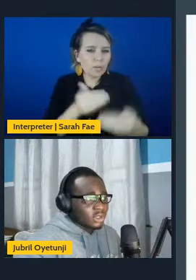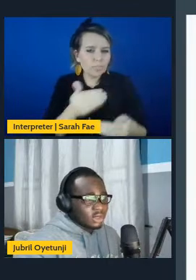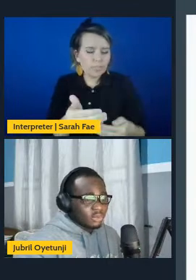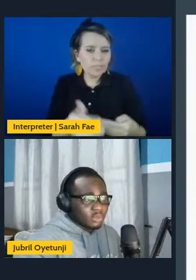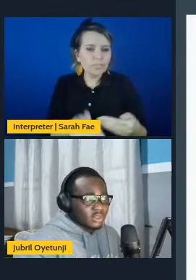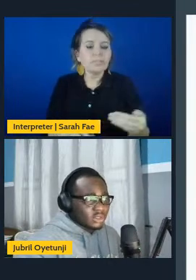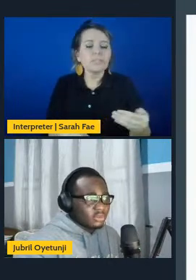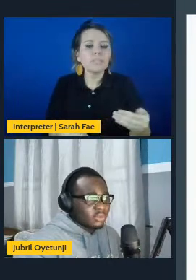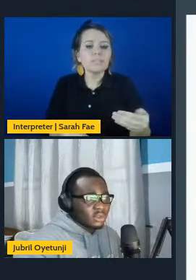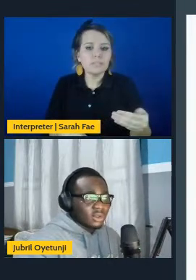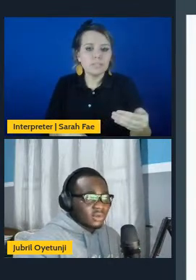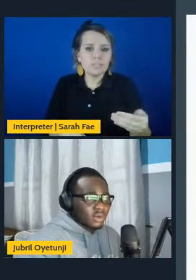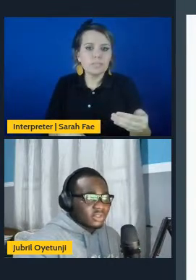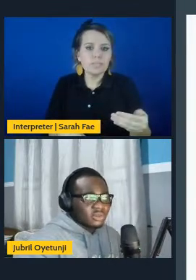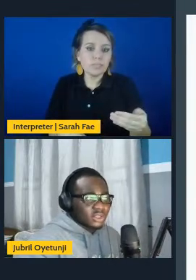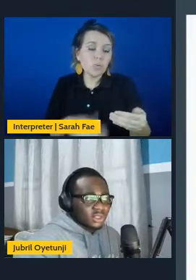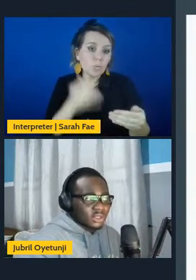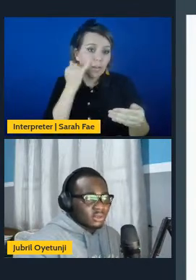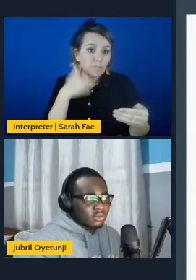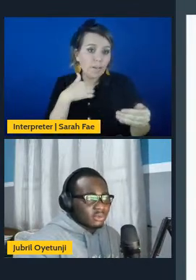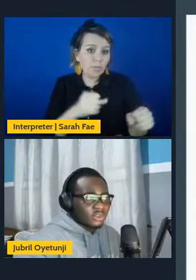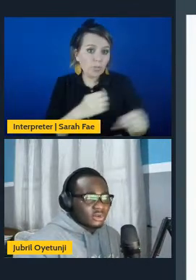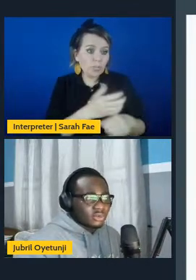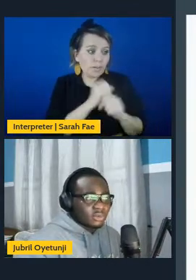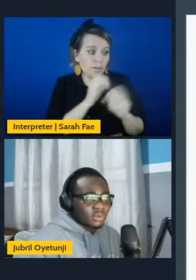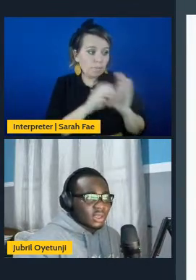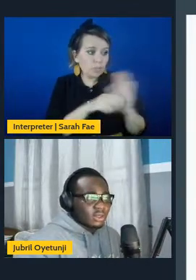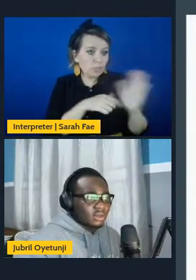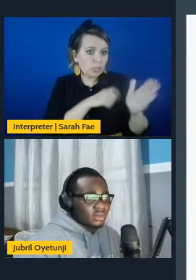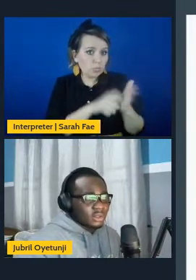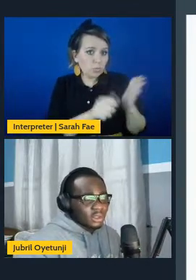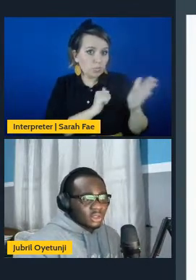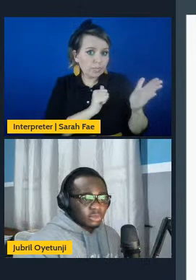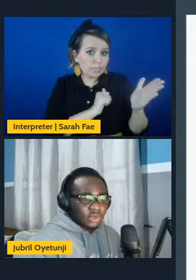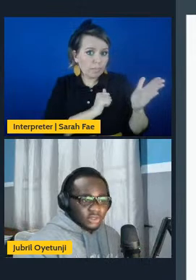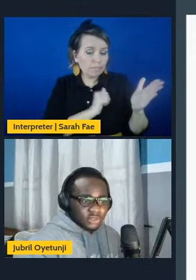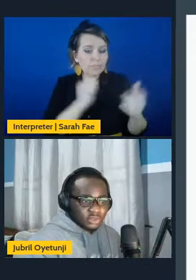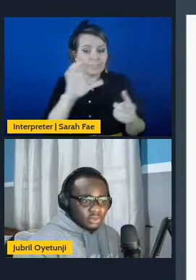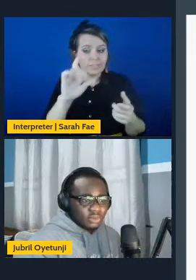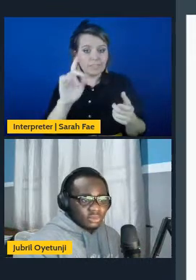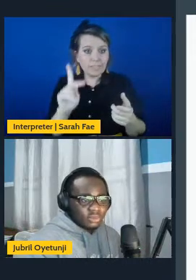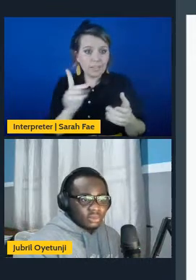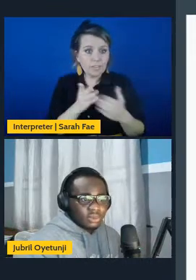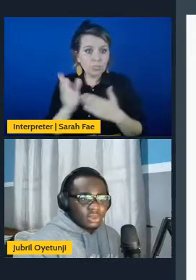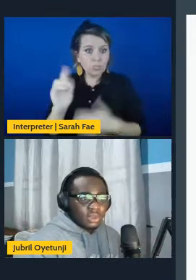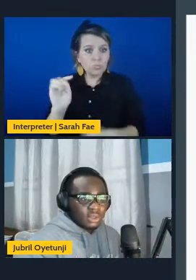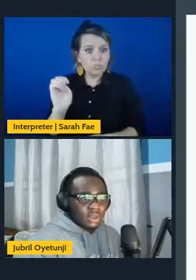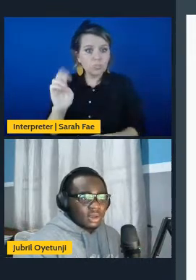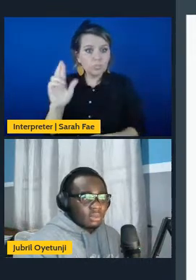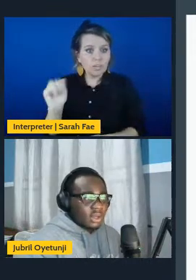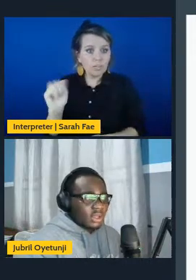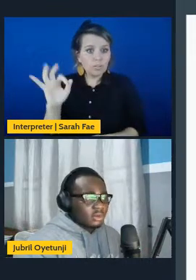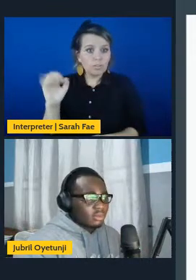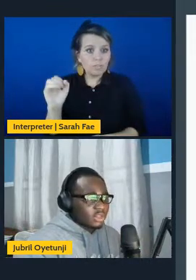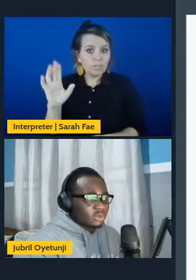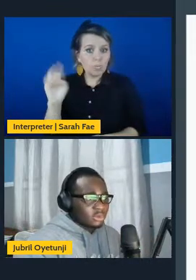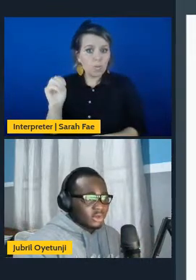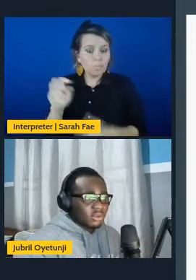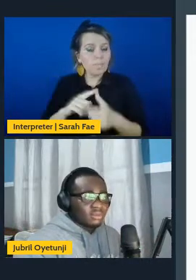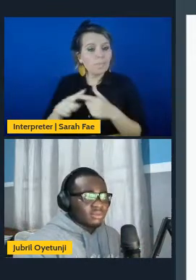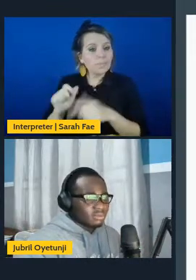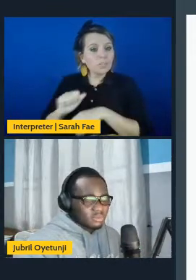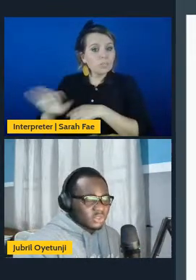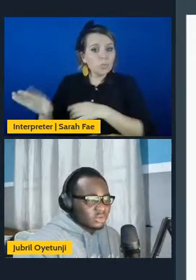that I wrote myself, write some CDK for Terraform, and deploy this to my Raspberry